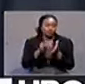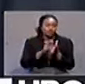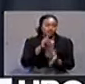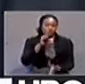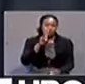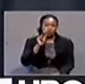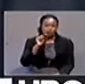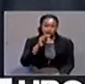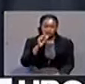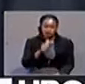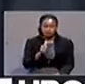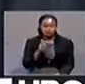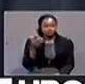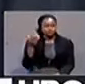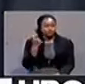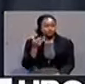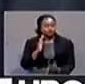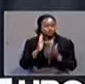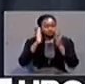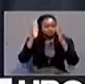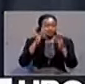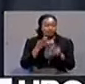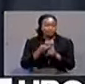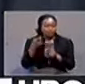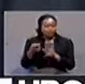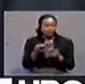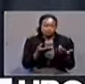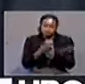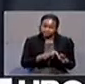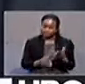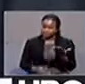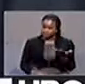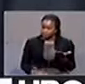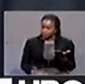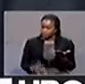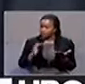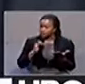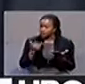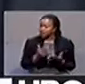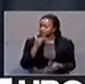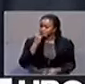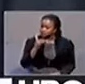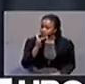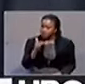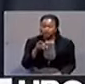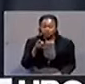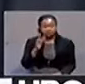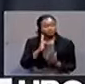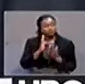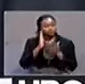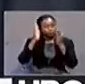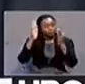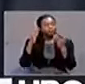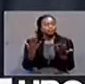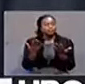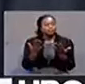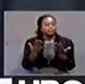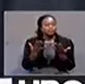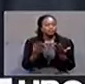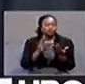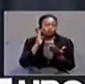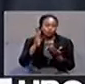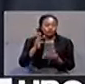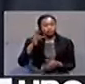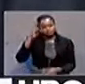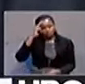former Archbishop of Kampala Archdiocese. Madam Speaker, Dr. Spirian Kizito Lwanga will be remembered